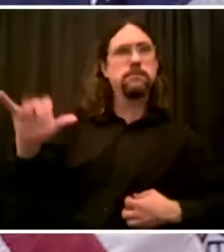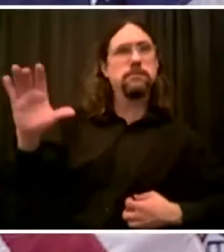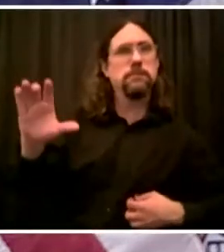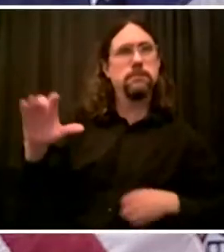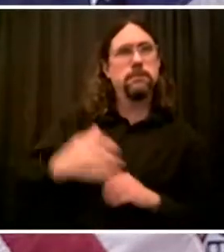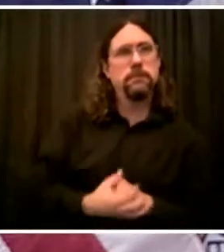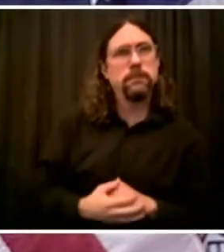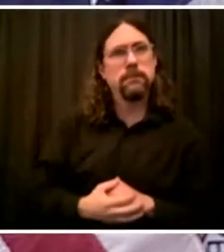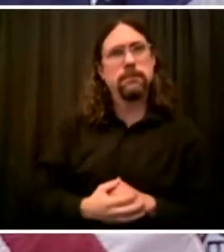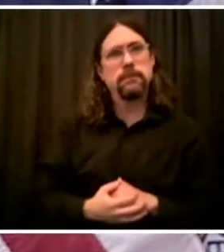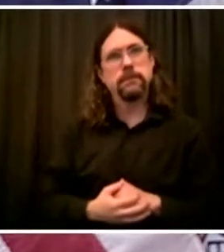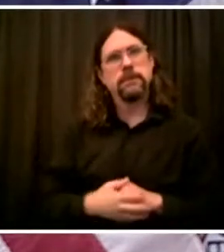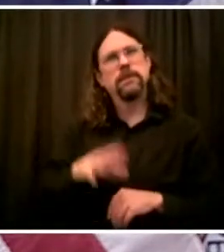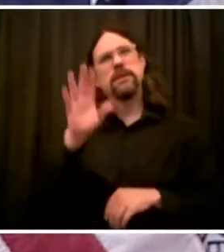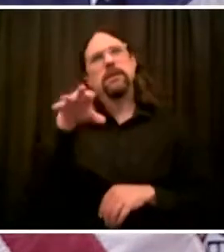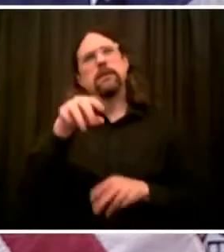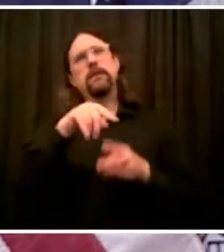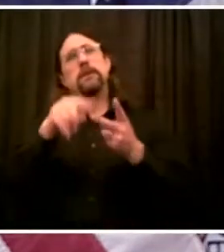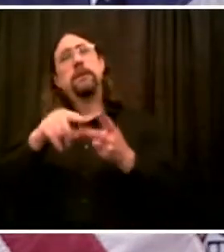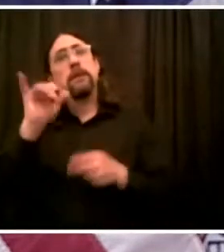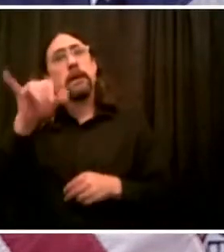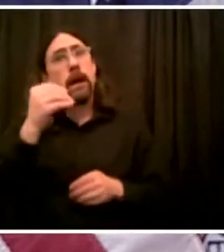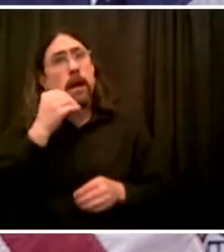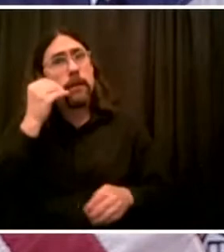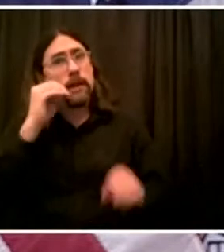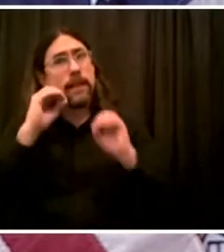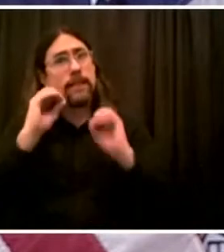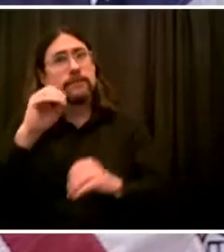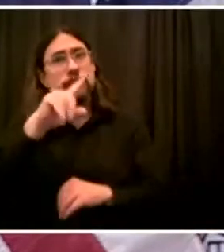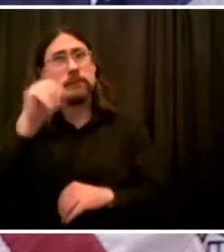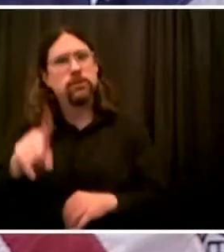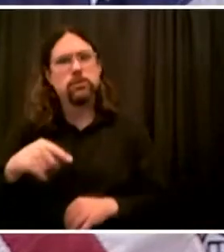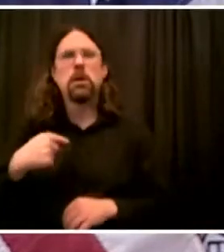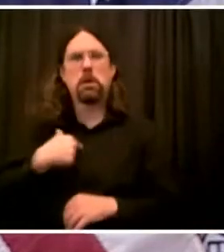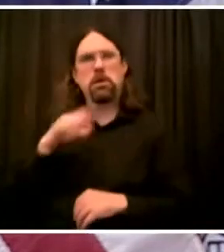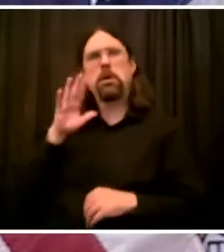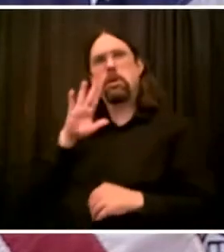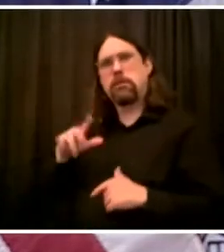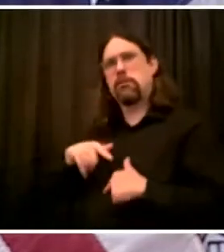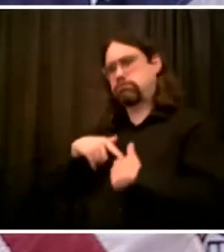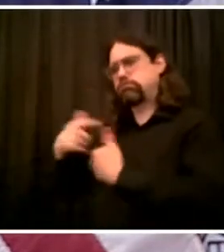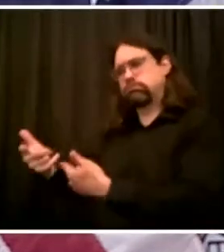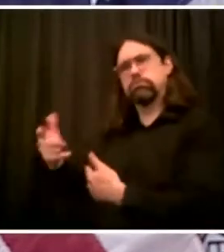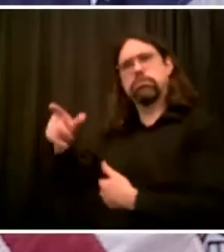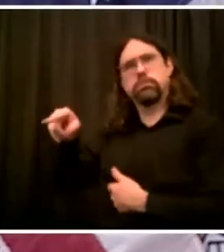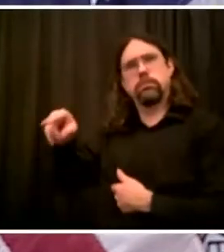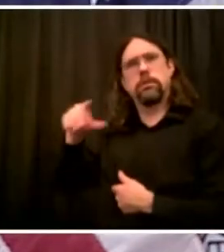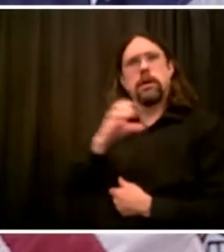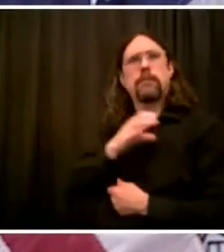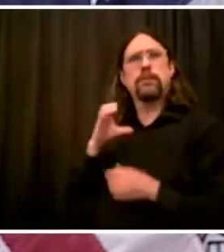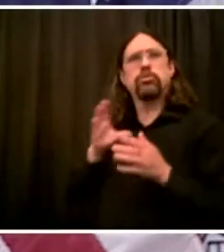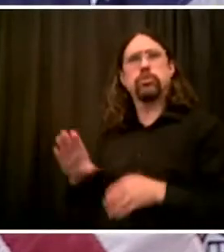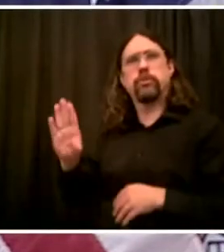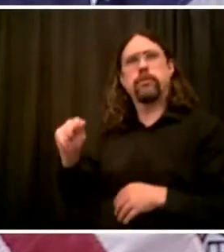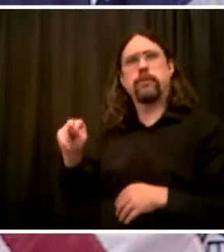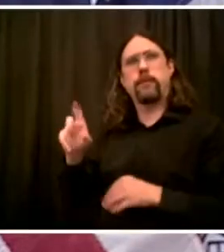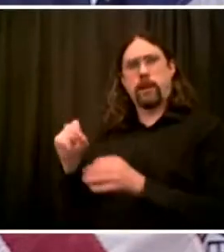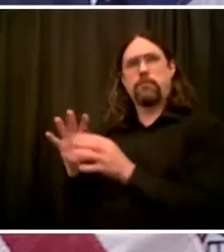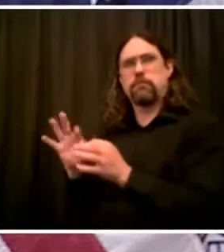Again, if all we had achieved, Aaron, in the last 8 days, 9 days, whatever it's been,